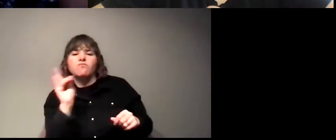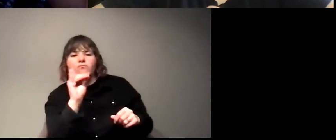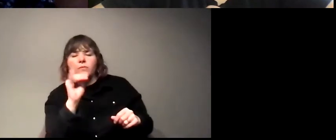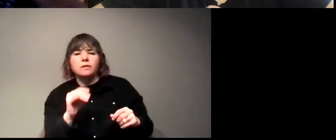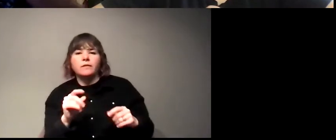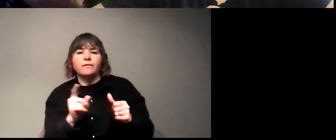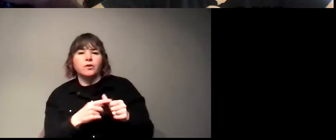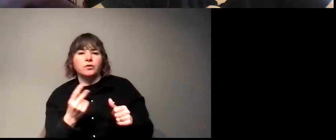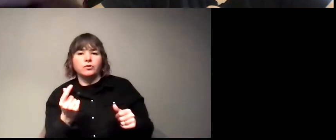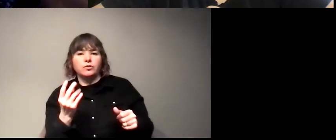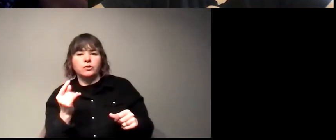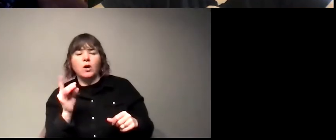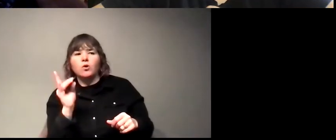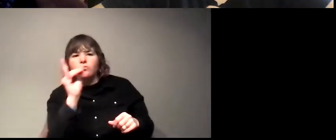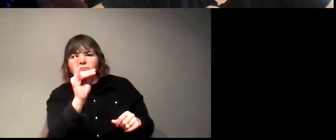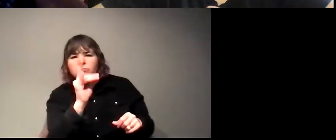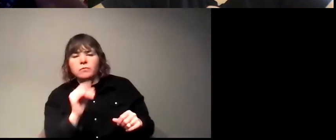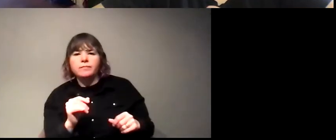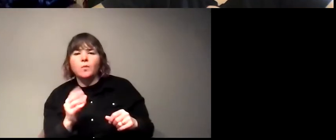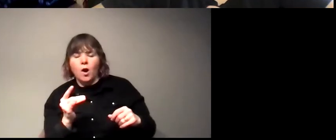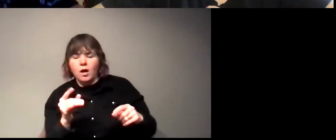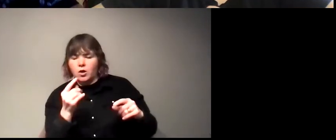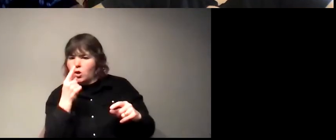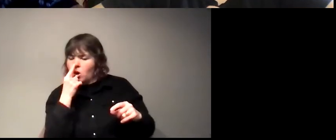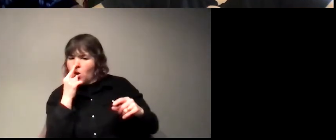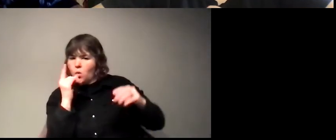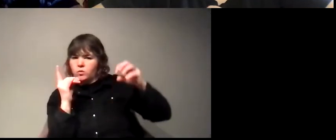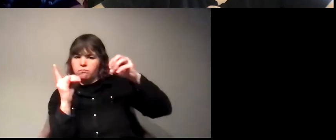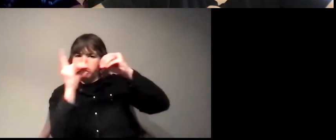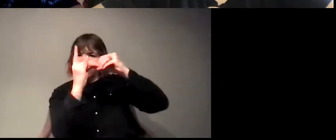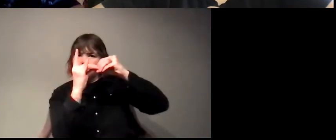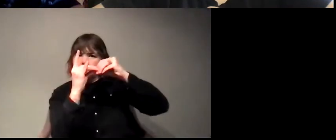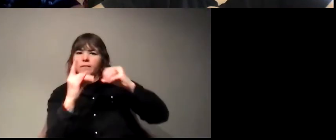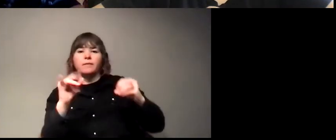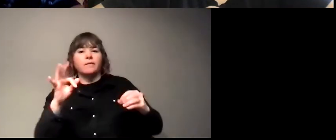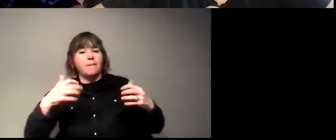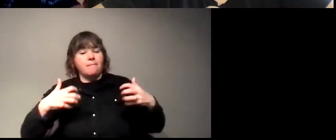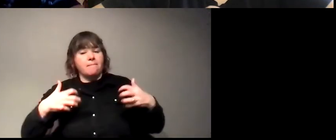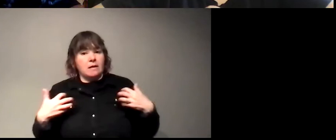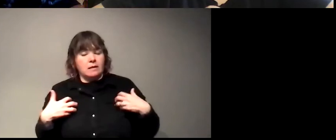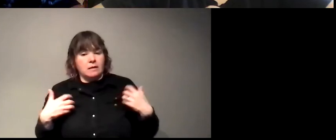move that a dog does is it smells. So I want it to touch its nose to it. If it were, say, a monkey,